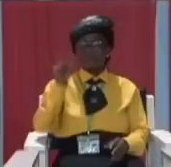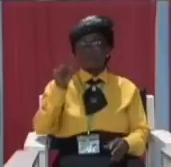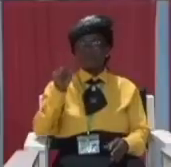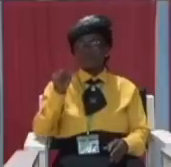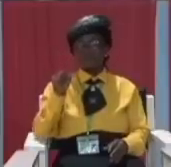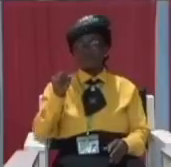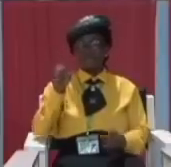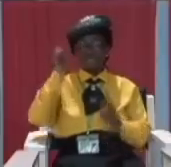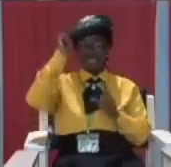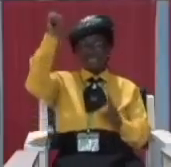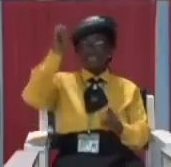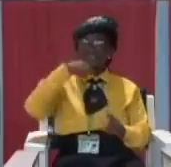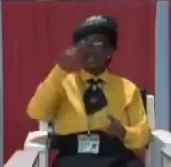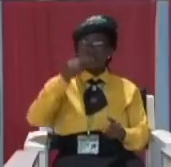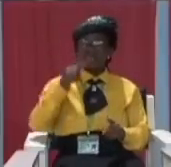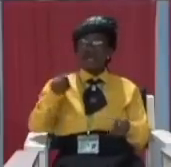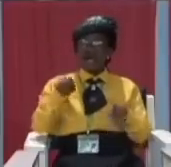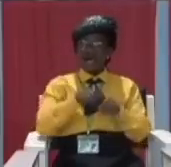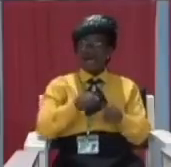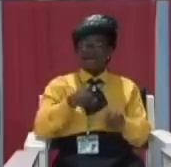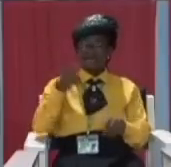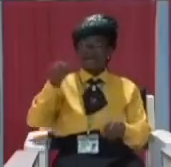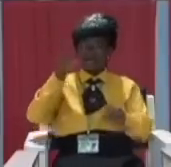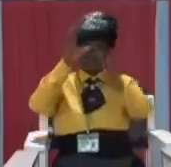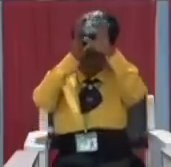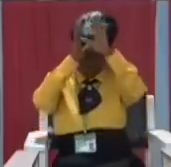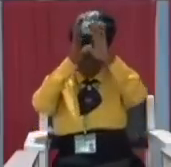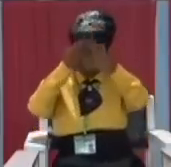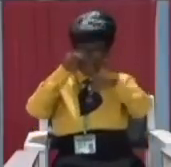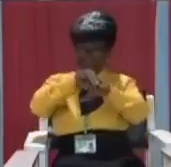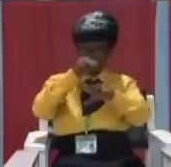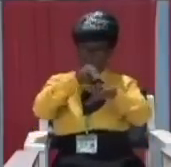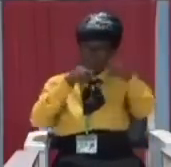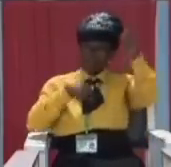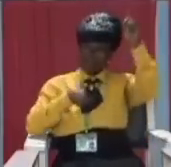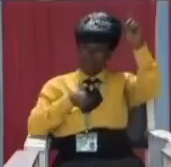He said, as the Father sent me, so send I you.